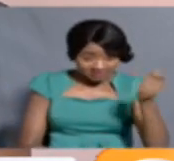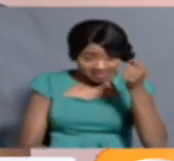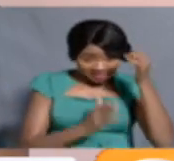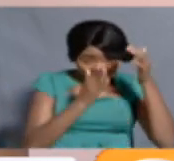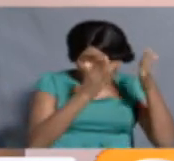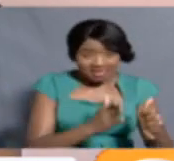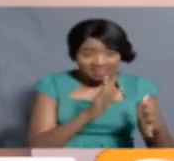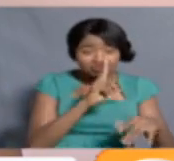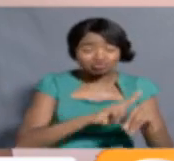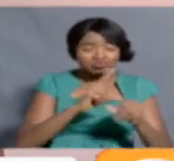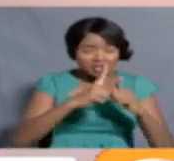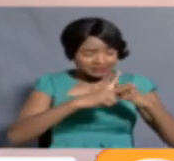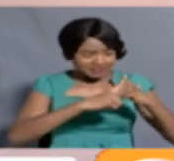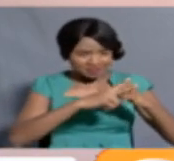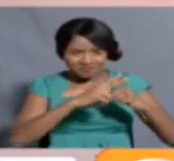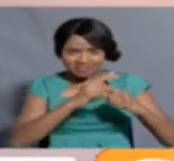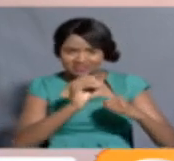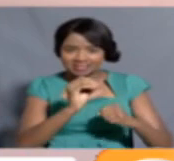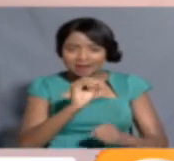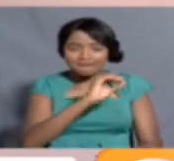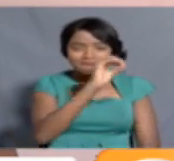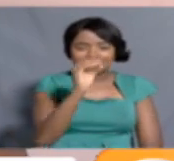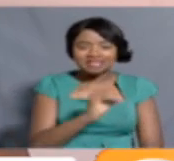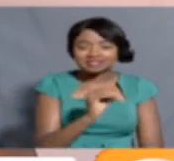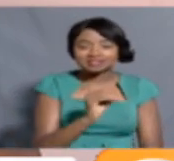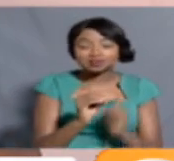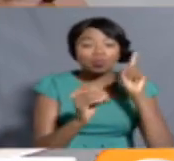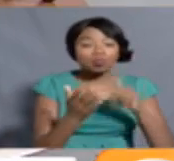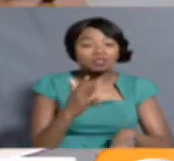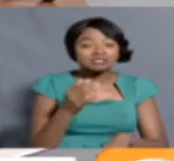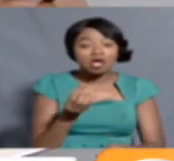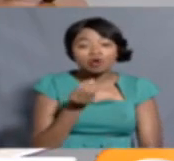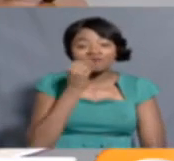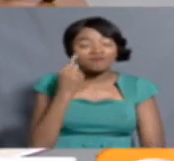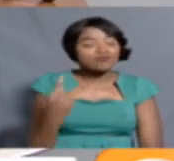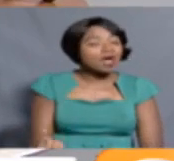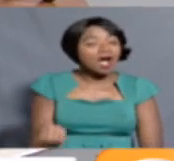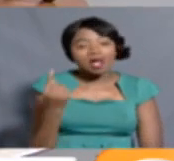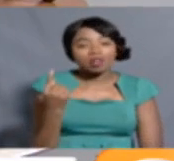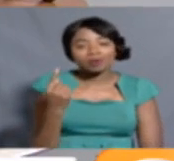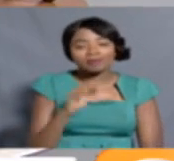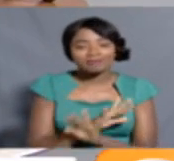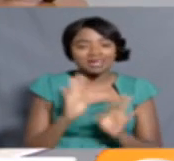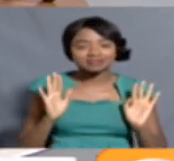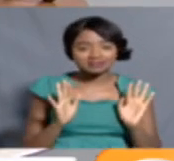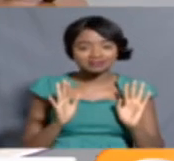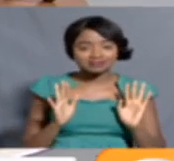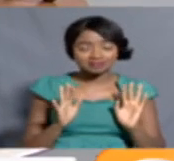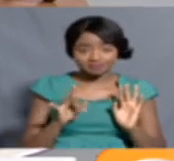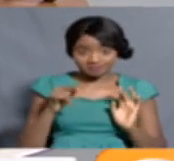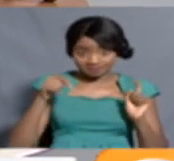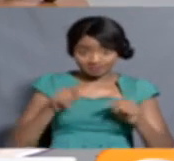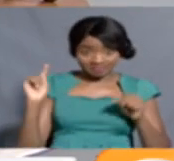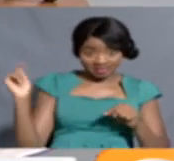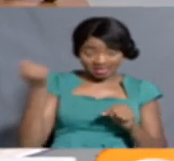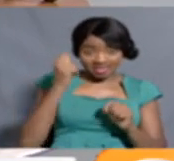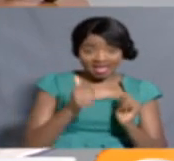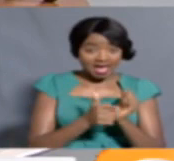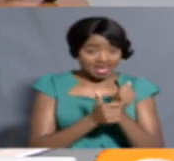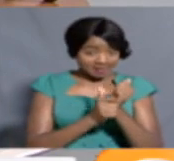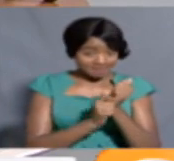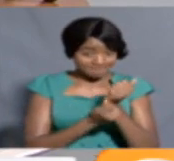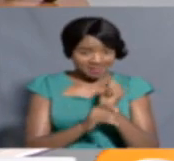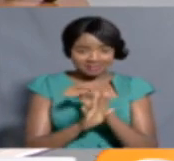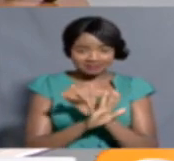income on food. On food. Yeah. We're not in a good place. If I'm talking about food, Kenyans staple food here too, ni mahindi. And 4 months